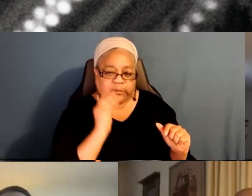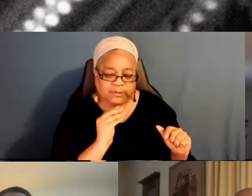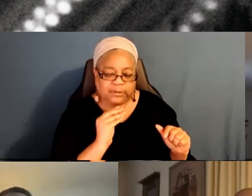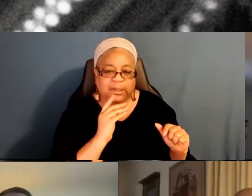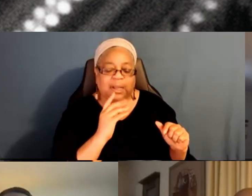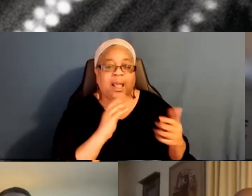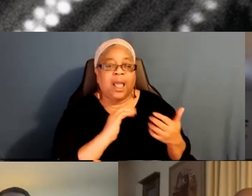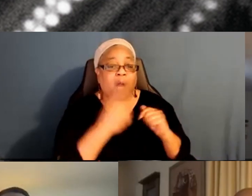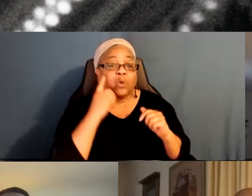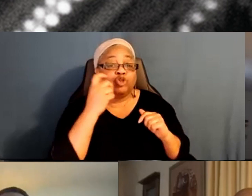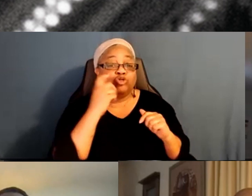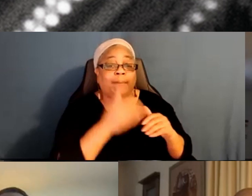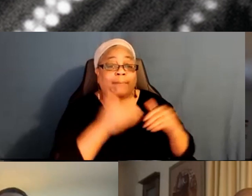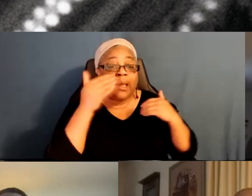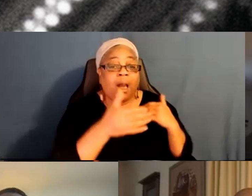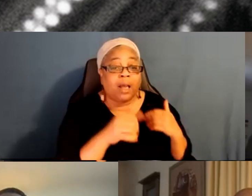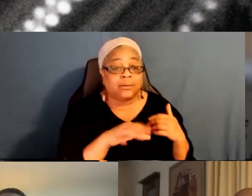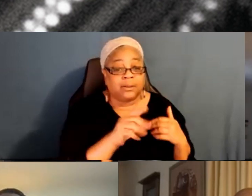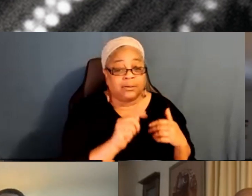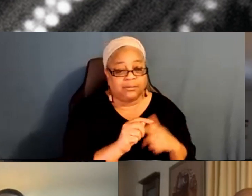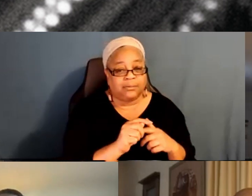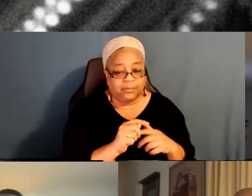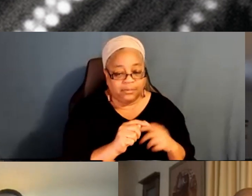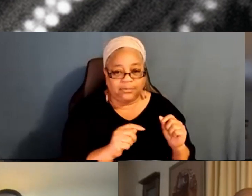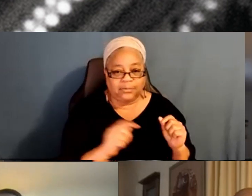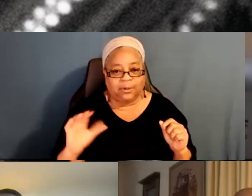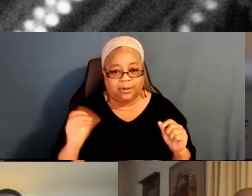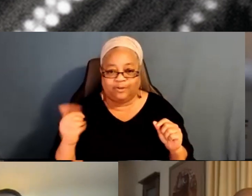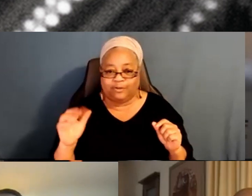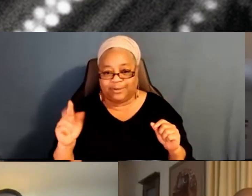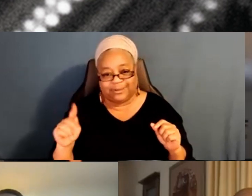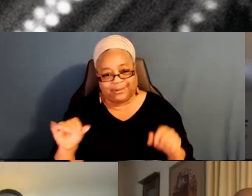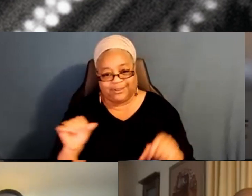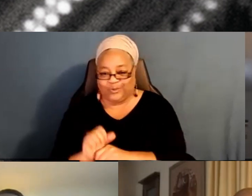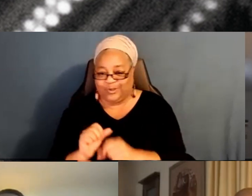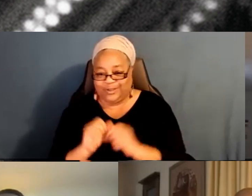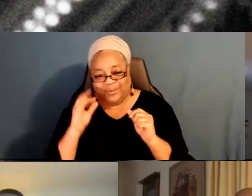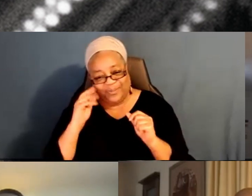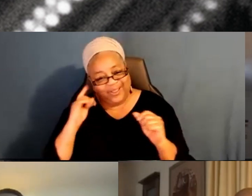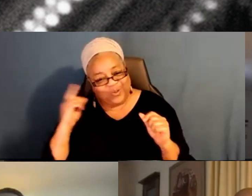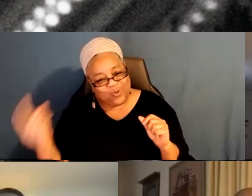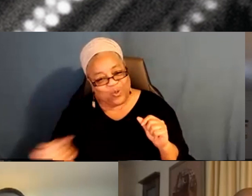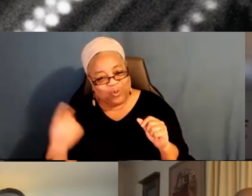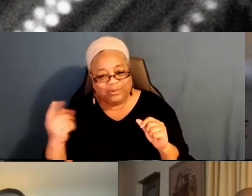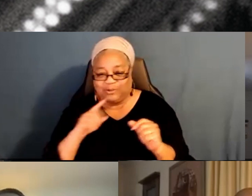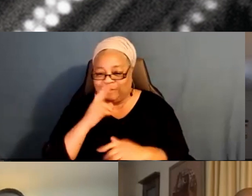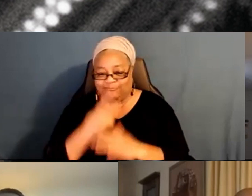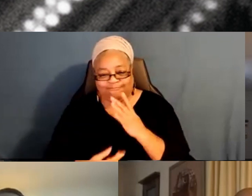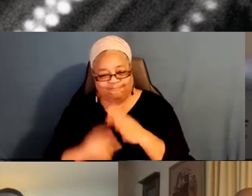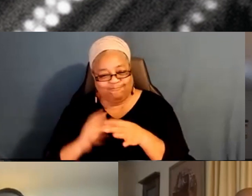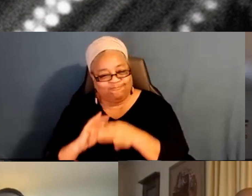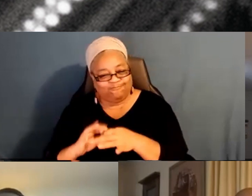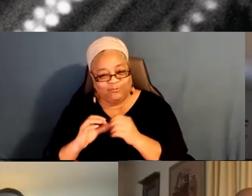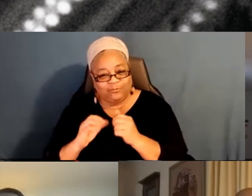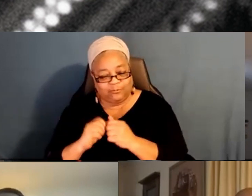also, as Christina's work, I'm thinking always of how we're entangled in relationships of precarity, right? We